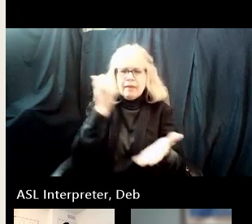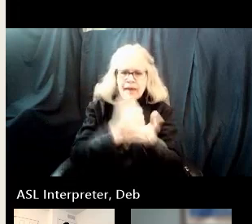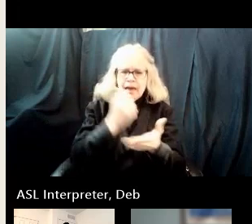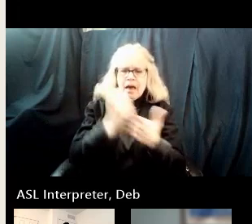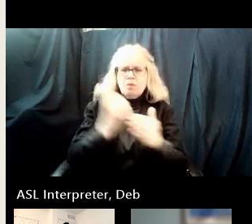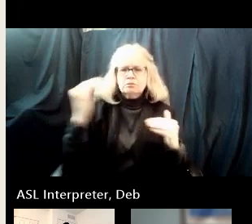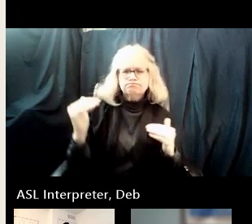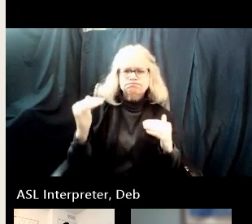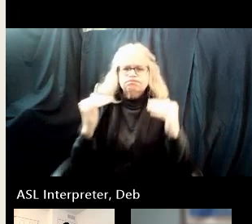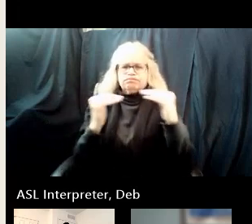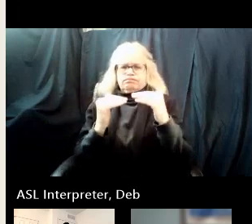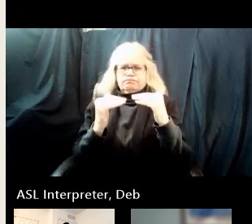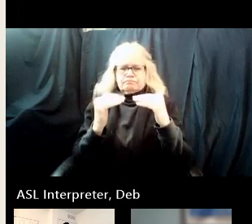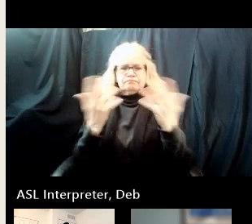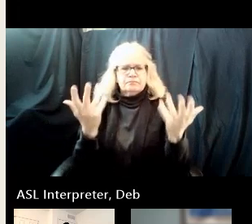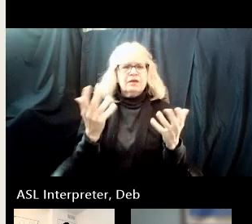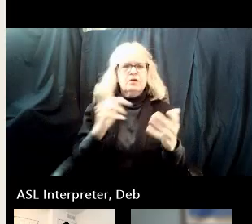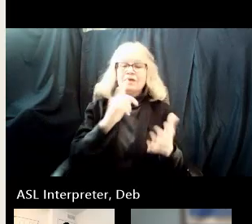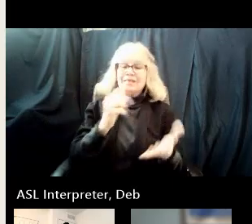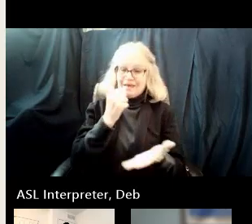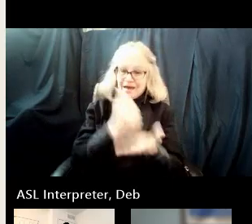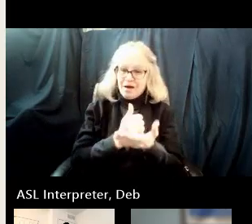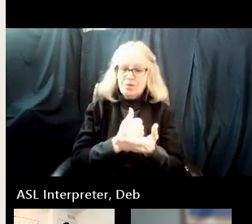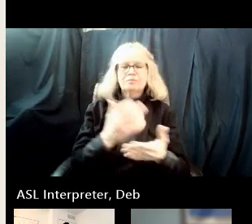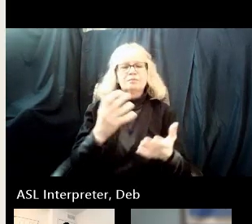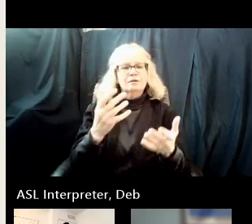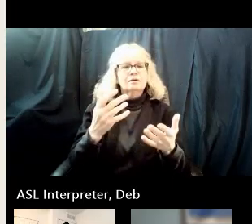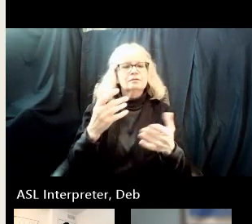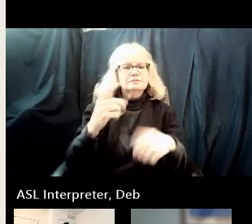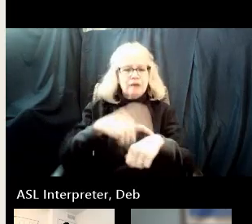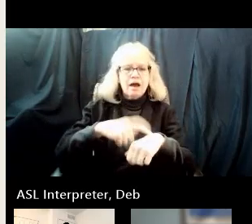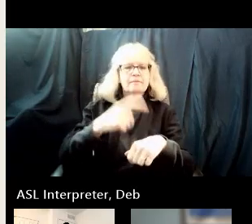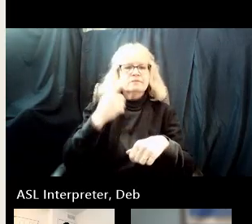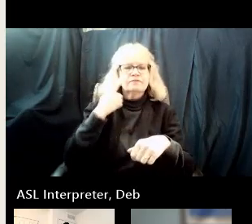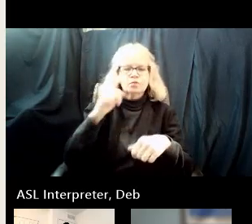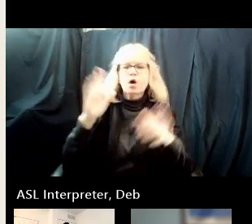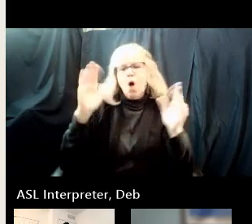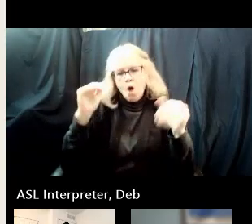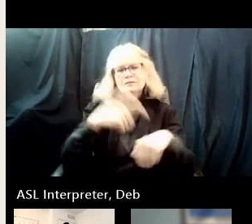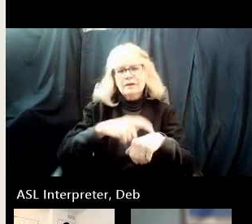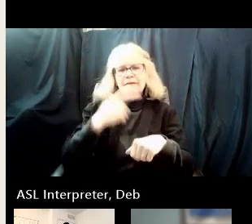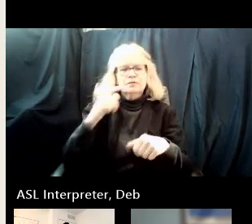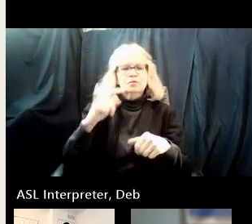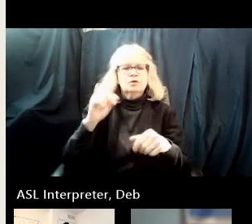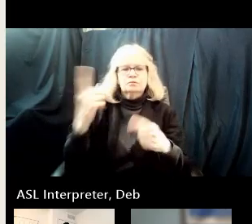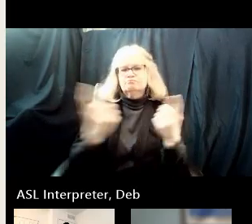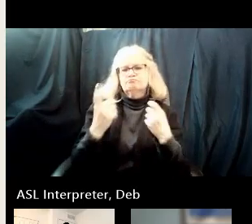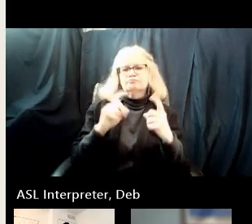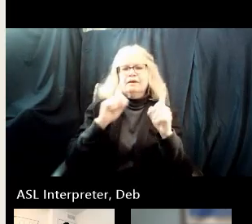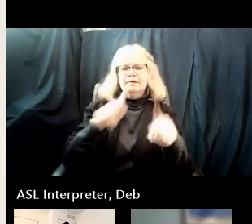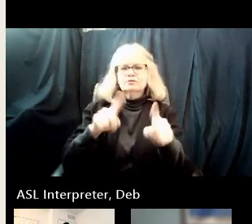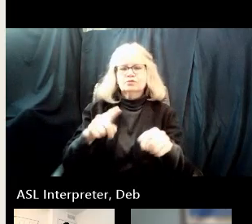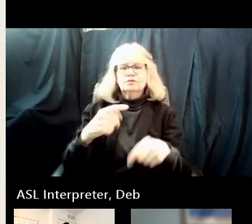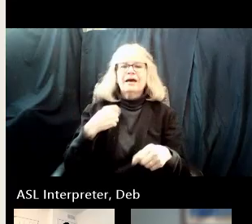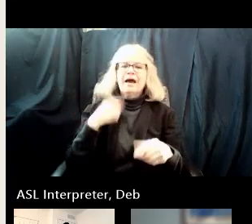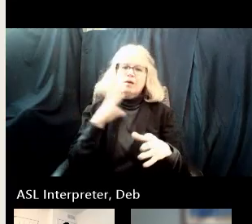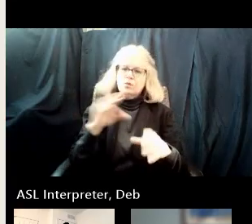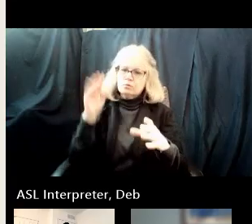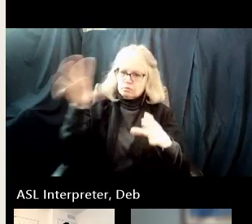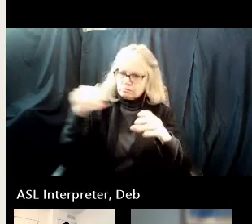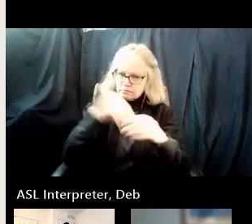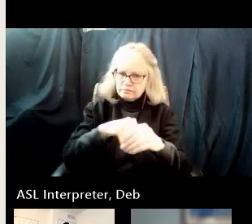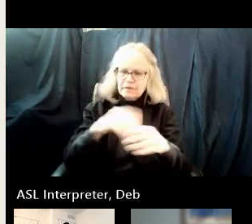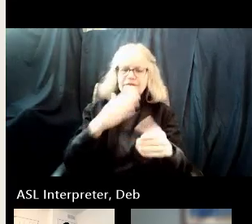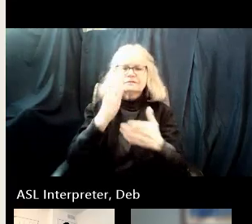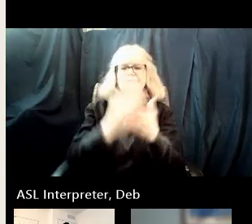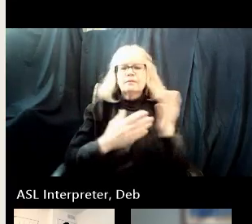reality? And then really hoping for some time for discussion and Q&A at the end. I'll intersect a little bit on some of my research projects that are active right